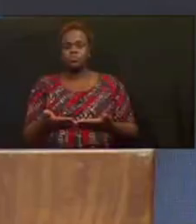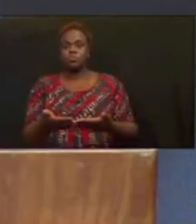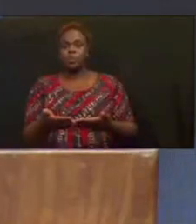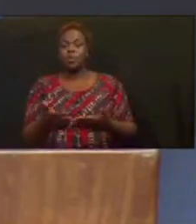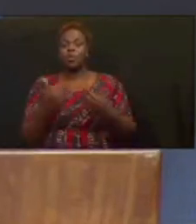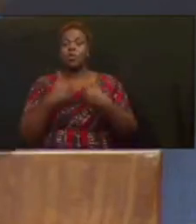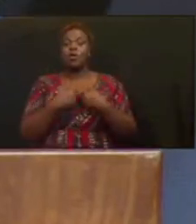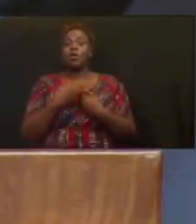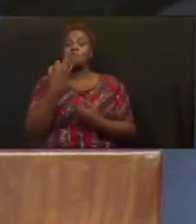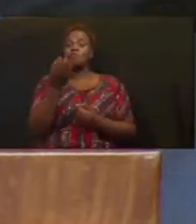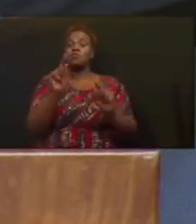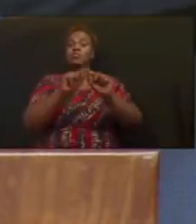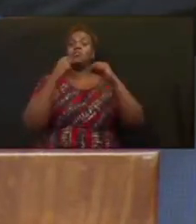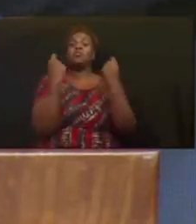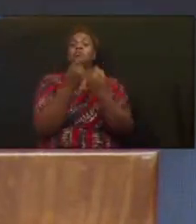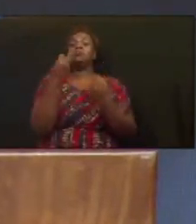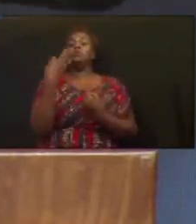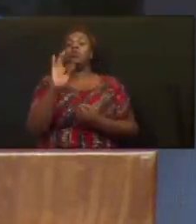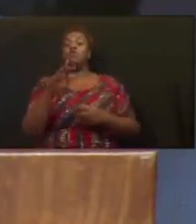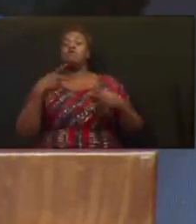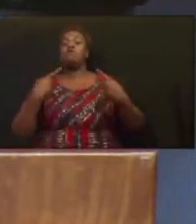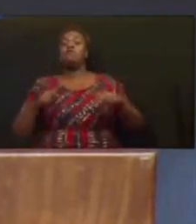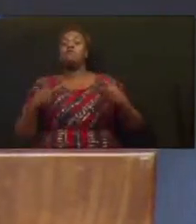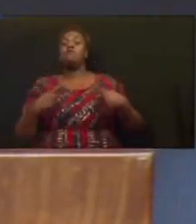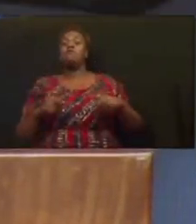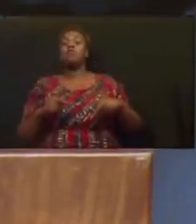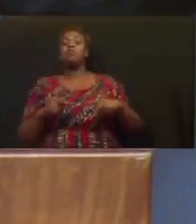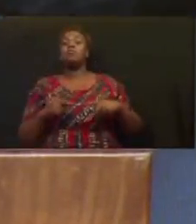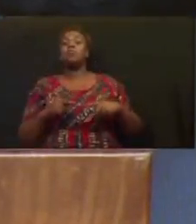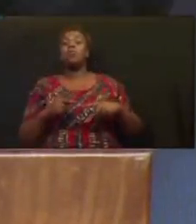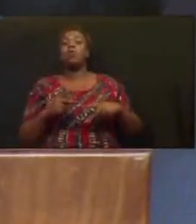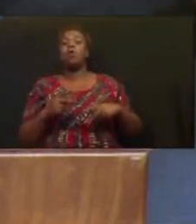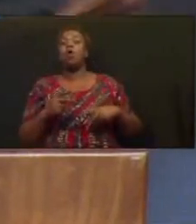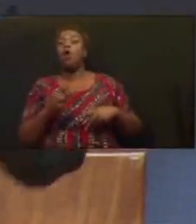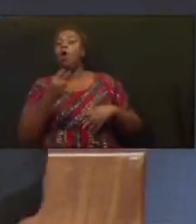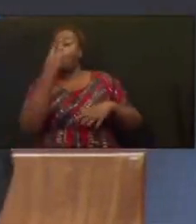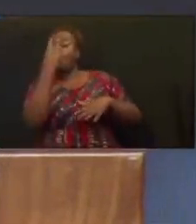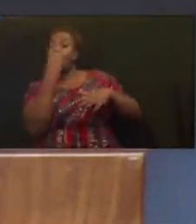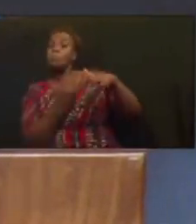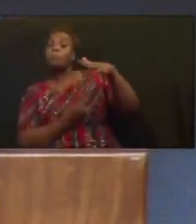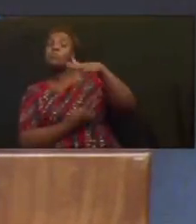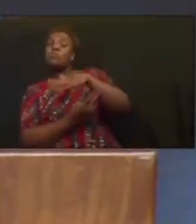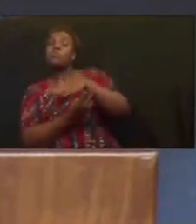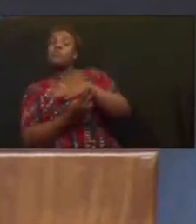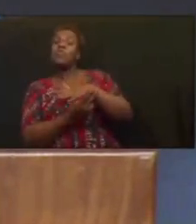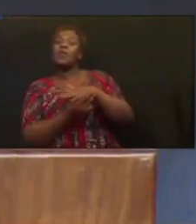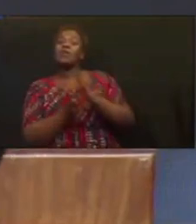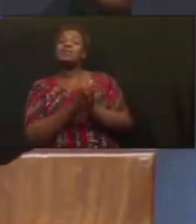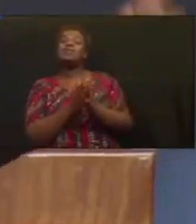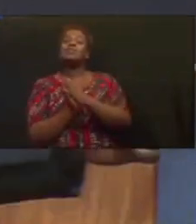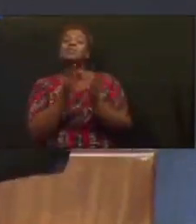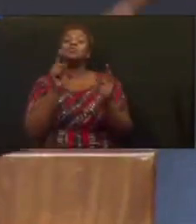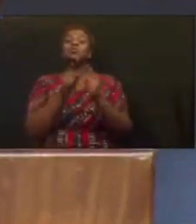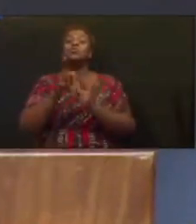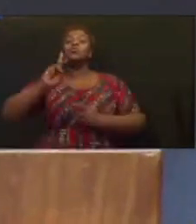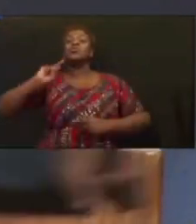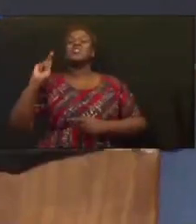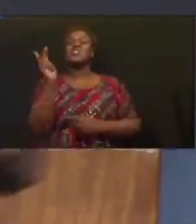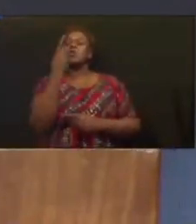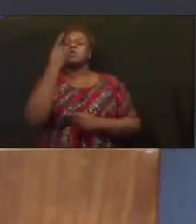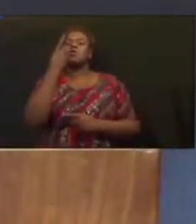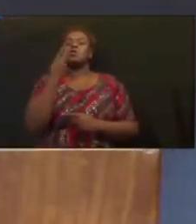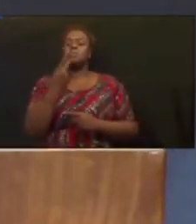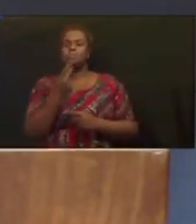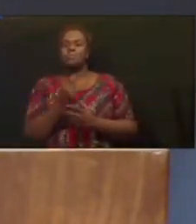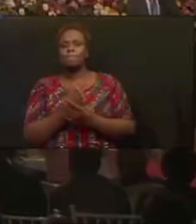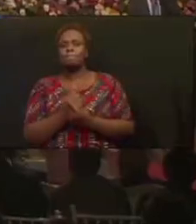of people. I want you to listen. This is a prophetic message to Kenya, to Africa, and to anyone who is interested in the end time